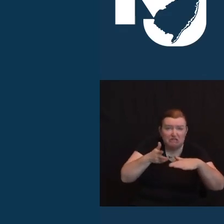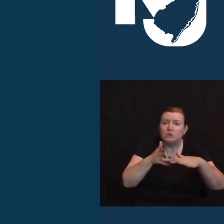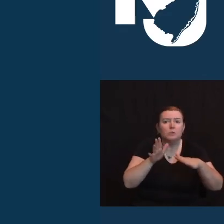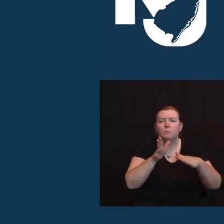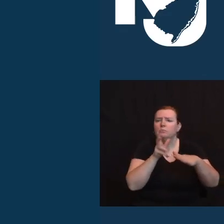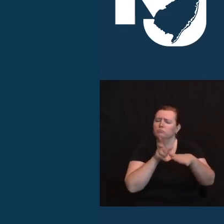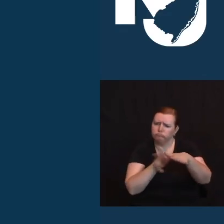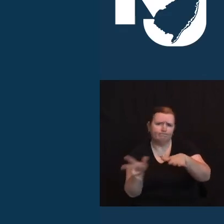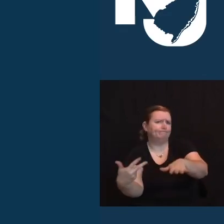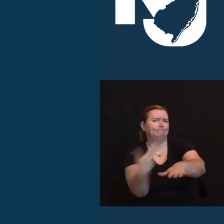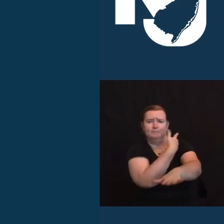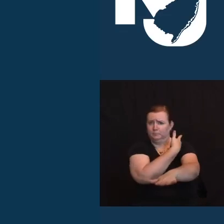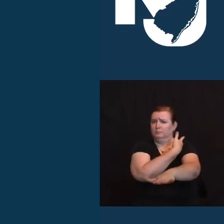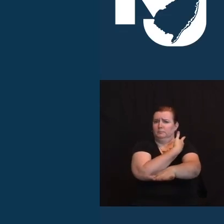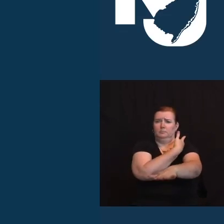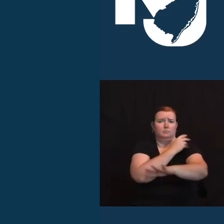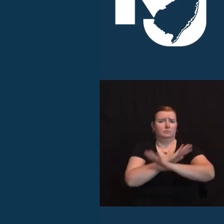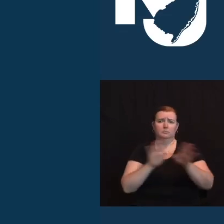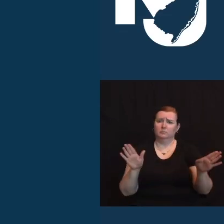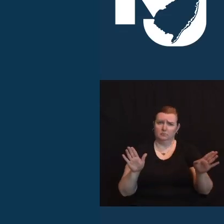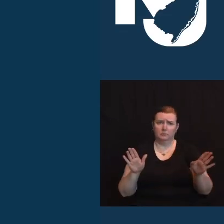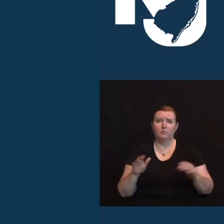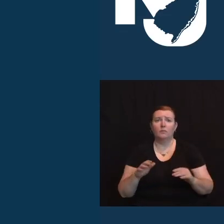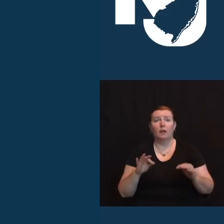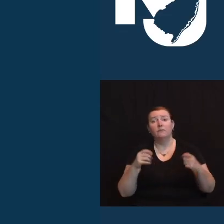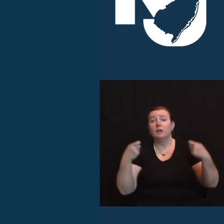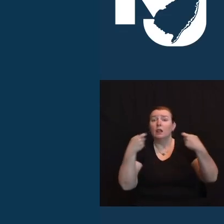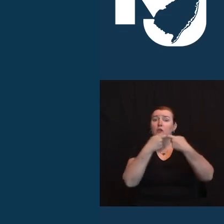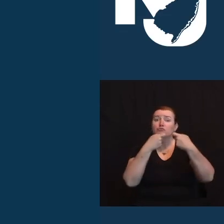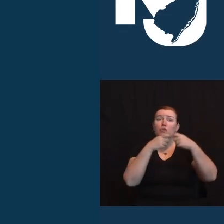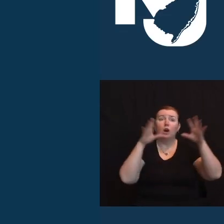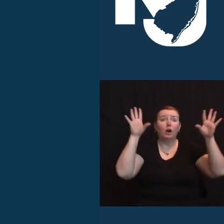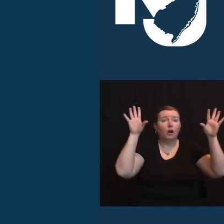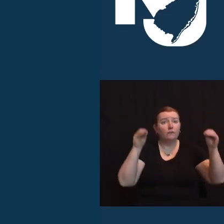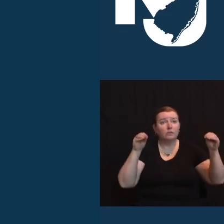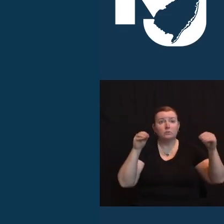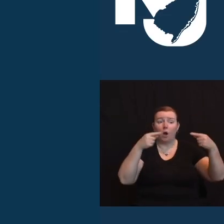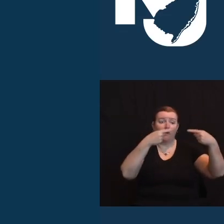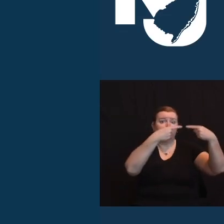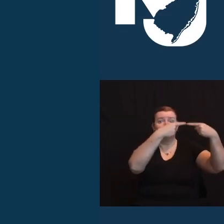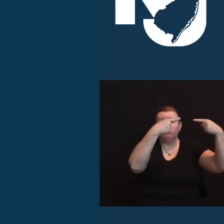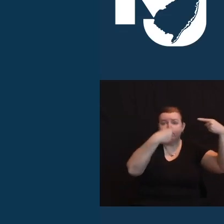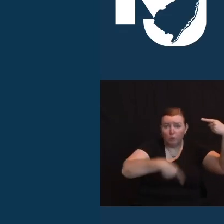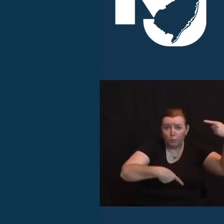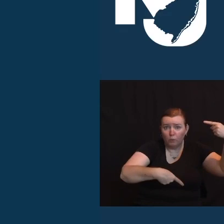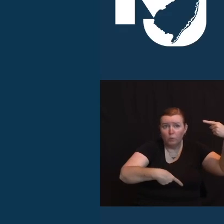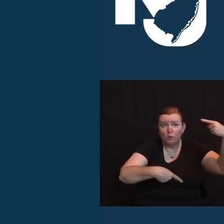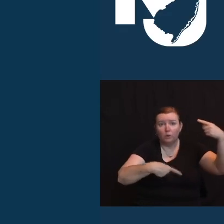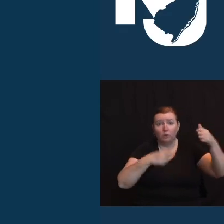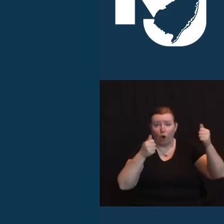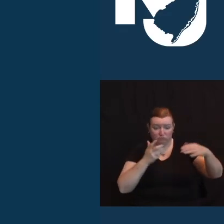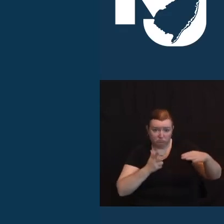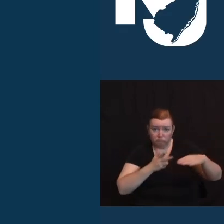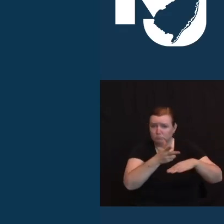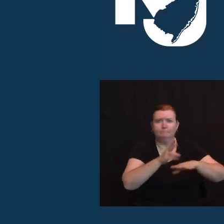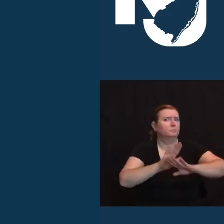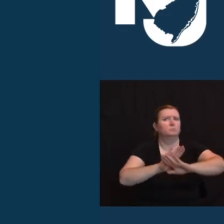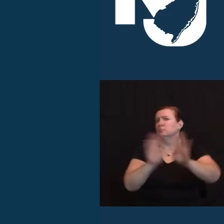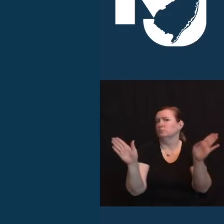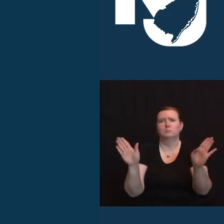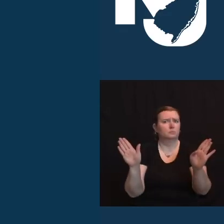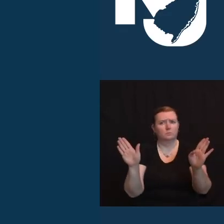alert for fallen power lines and do not attempt to go over or around them. Call them in immediately. By tomorrow night, this storm